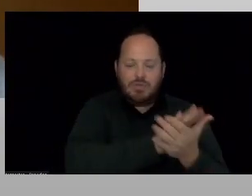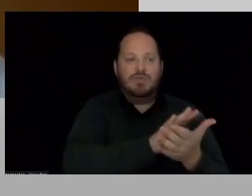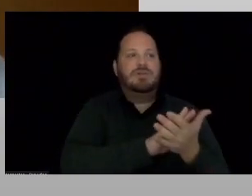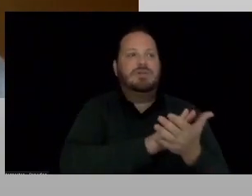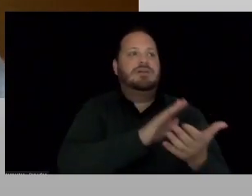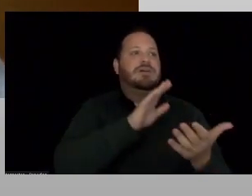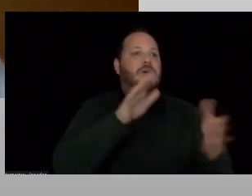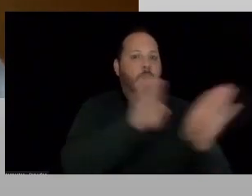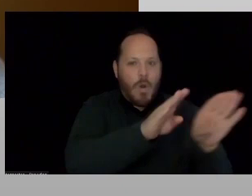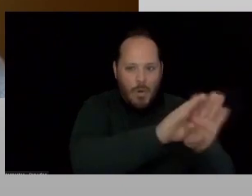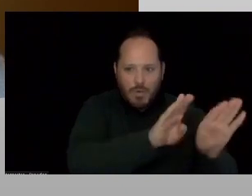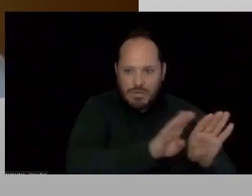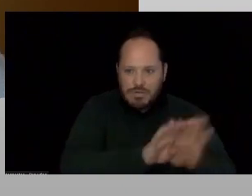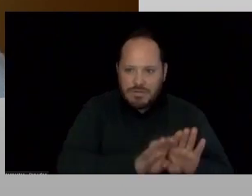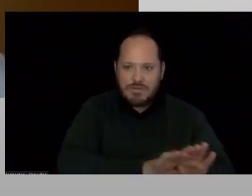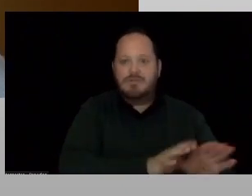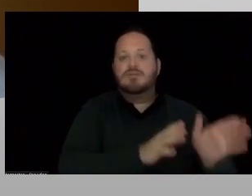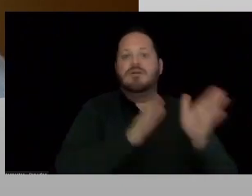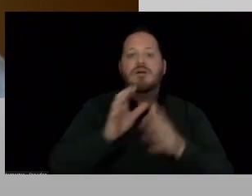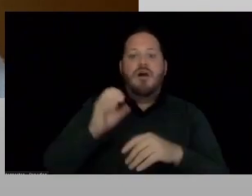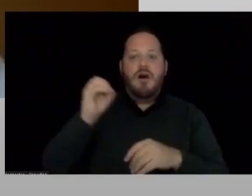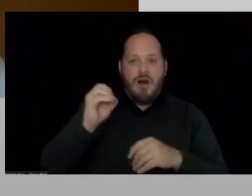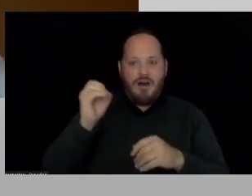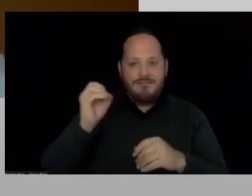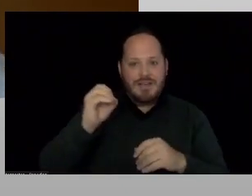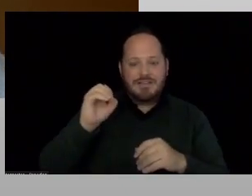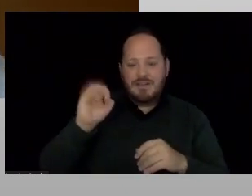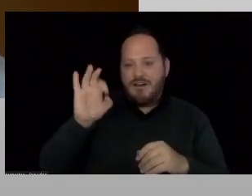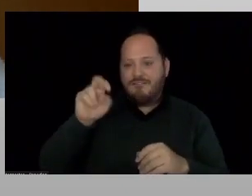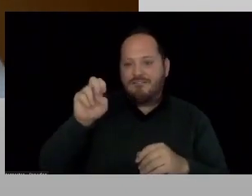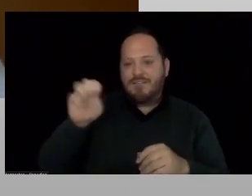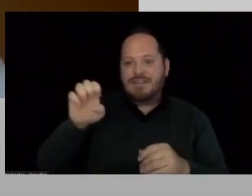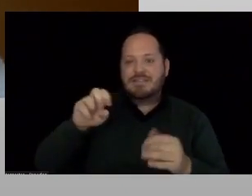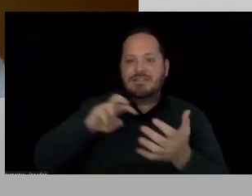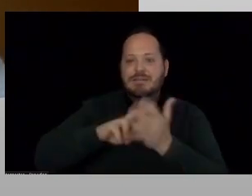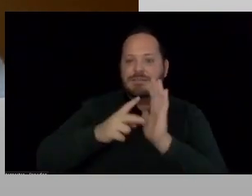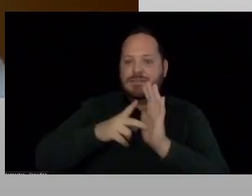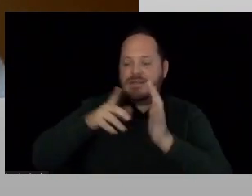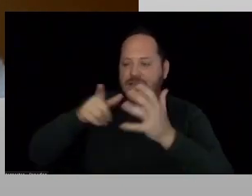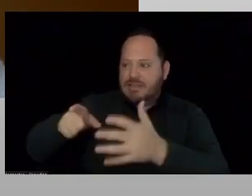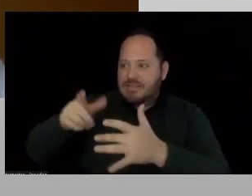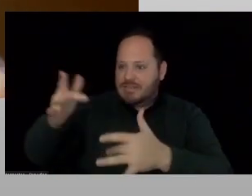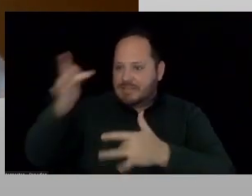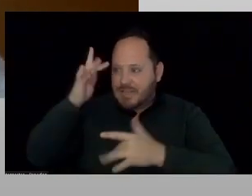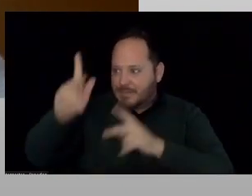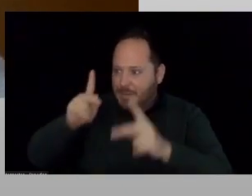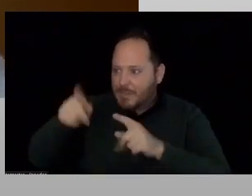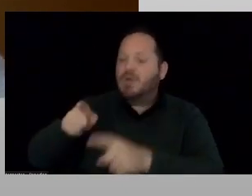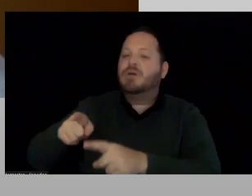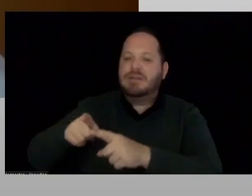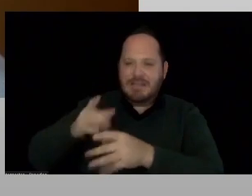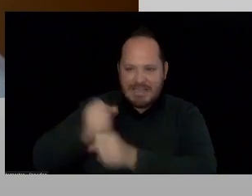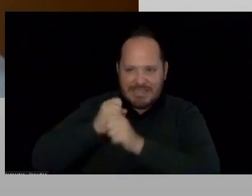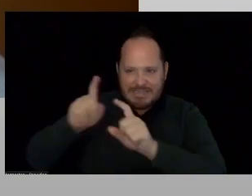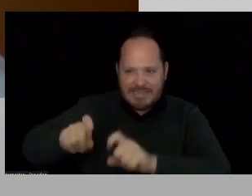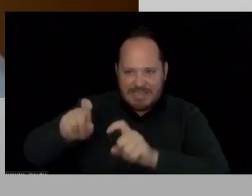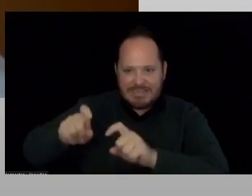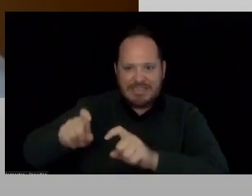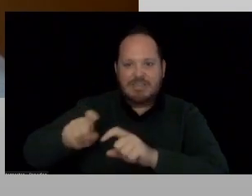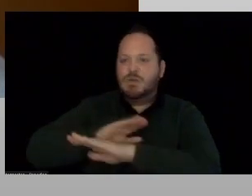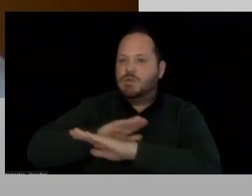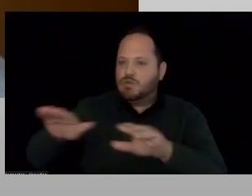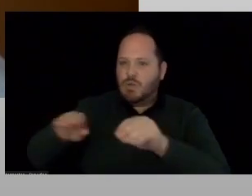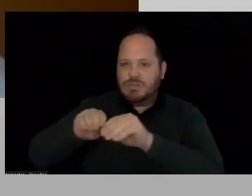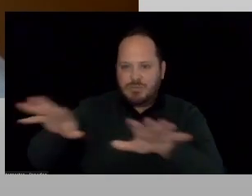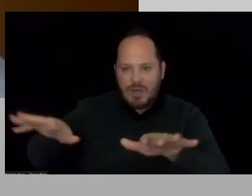soon as possible and then isolating them. And so they are not spreading it and having them get well as soon as possible. That's why we really can't